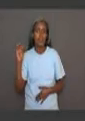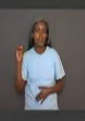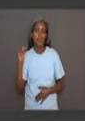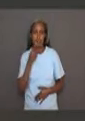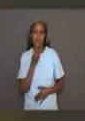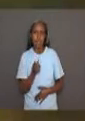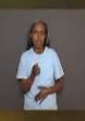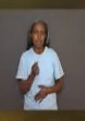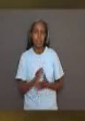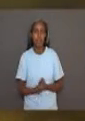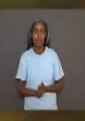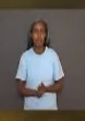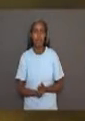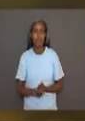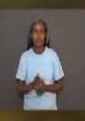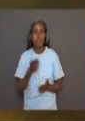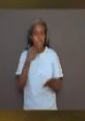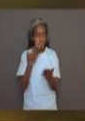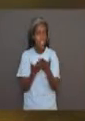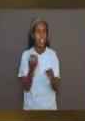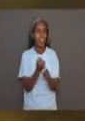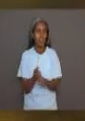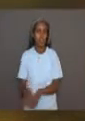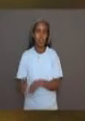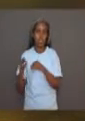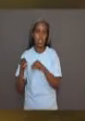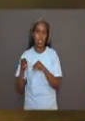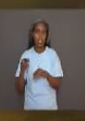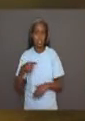112.50 bir. Great work, students.